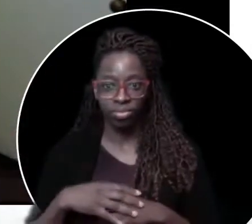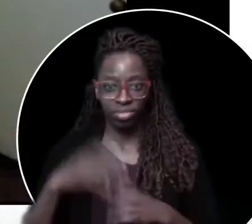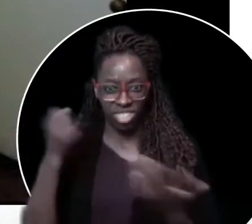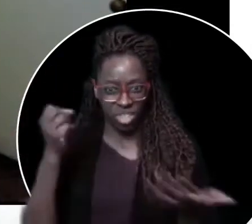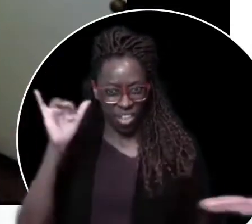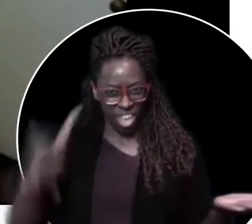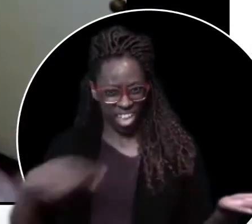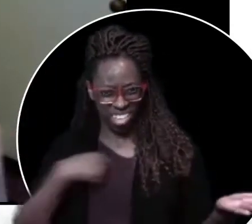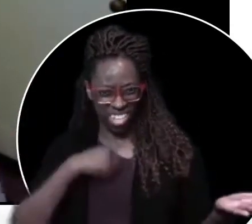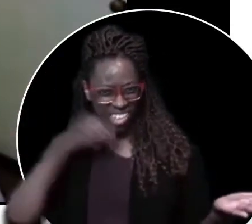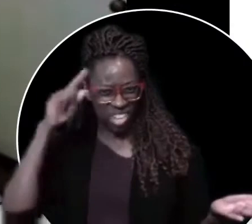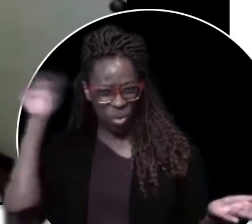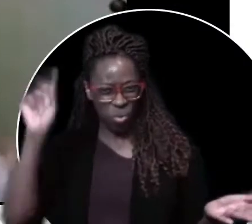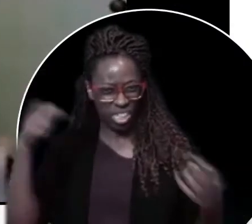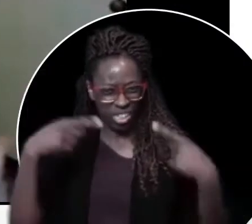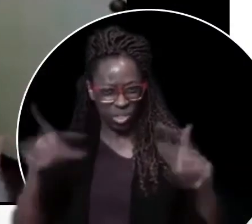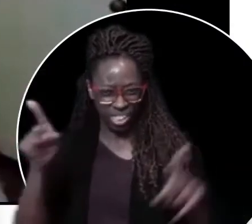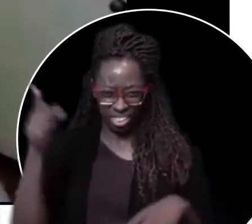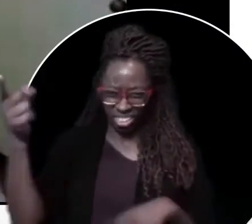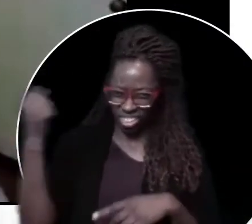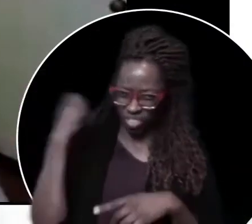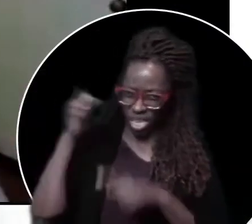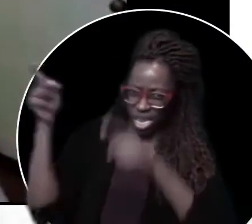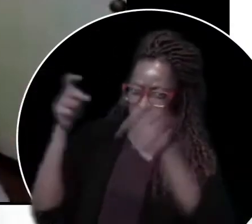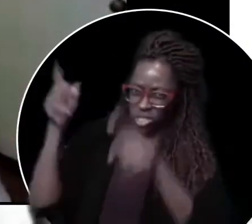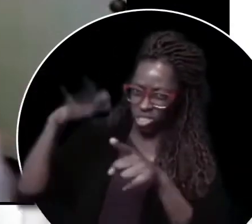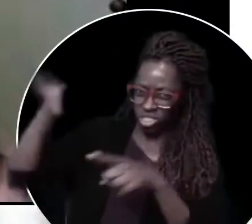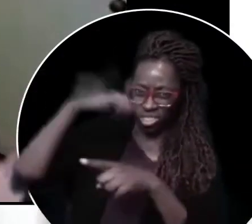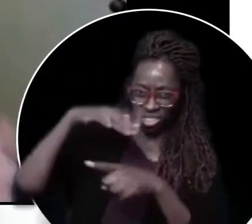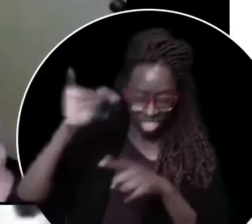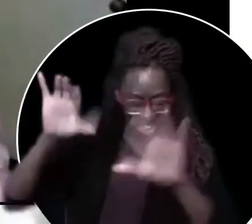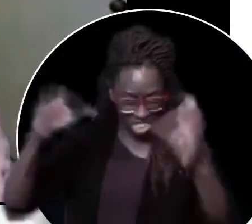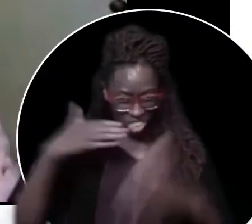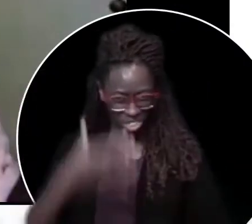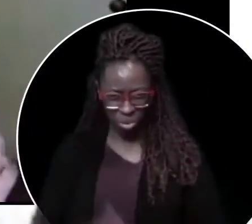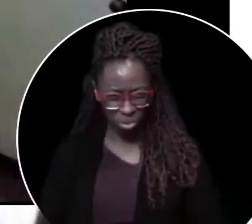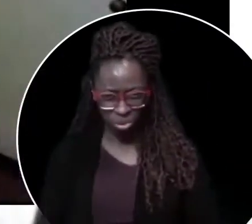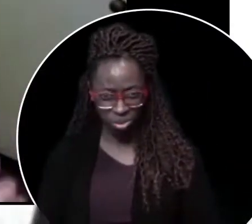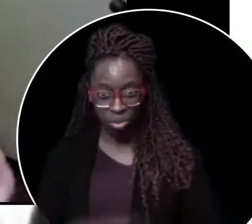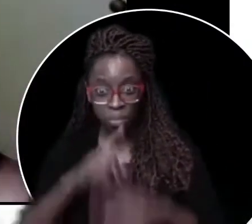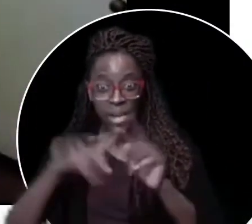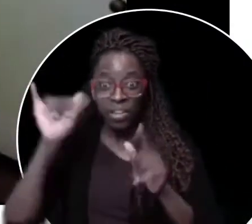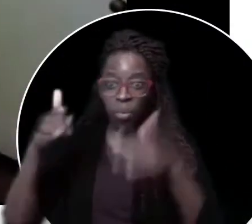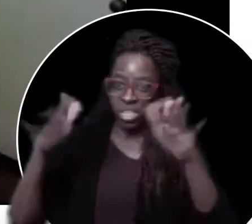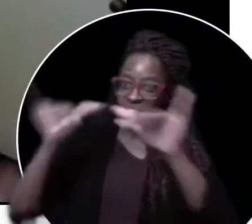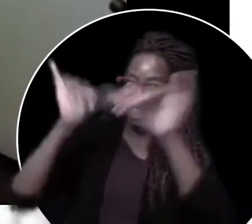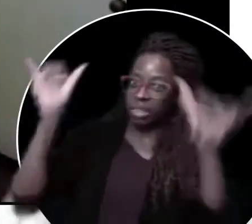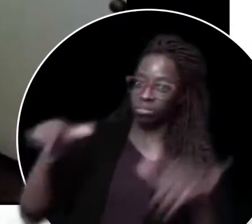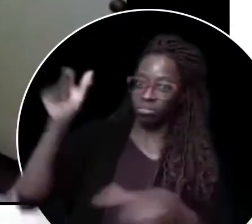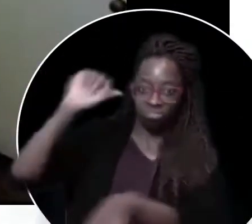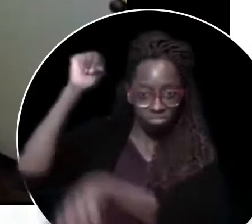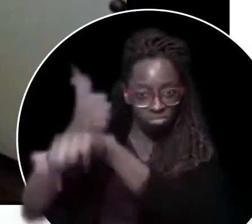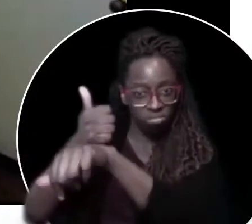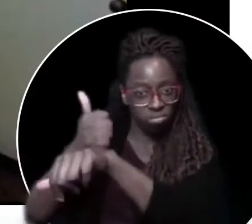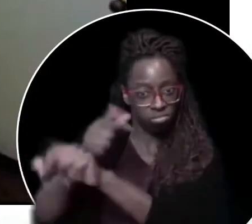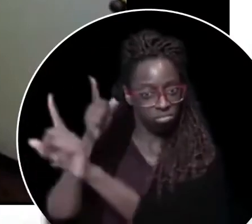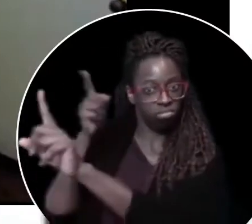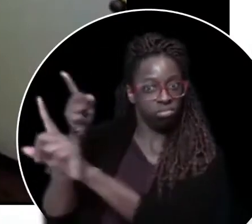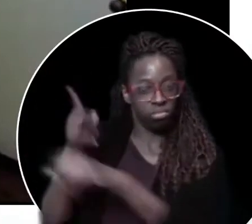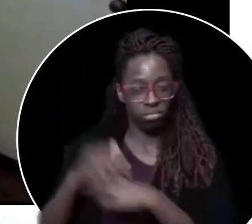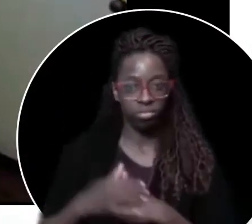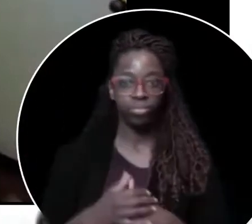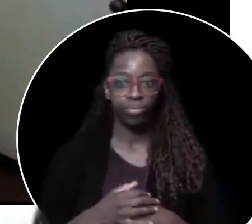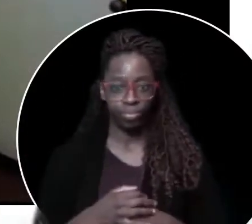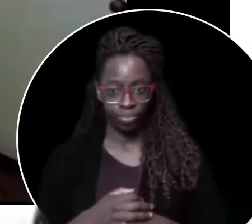But the way the system is set up is you have these purportedly representative bodies, which really are not